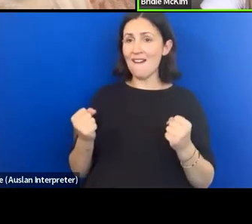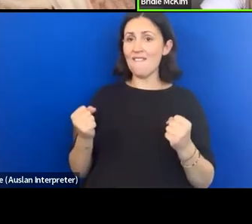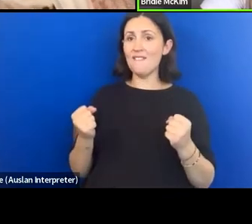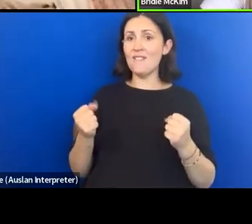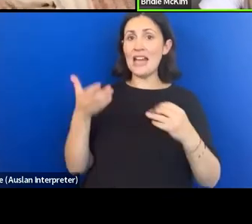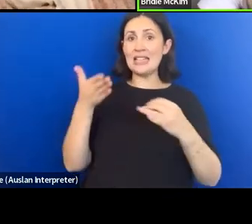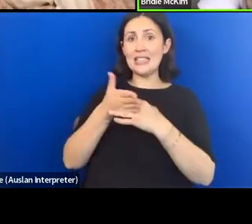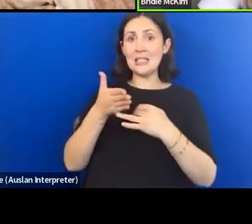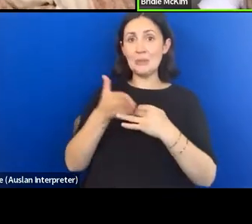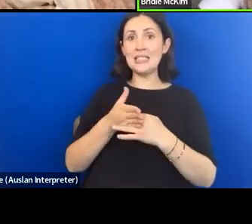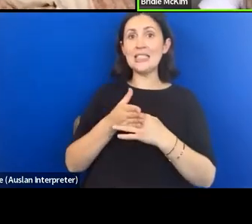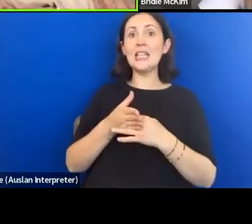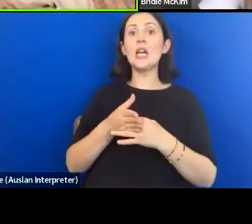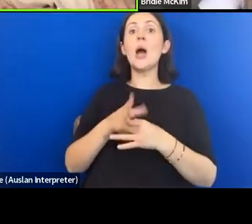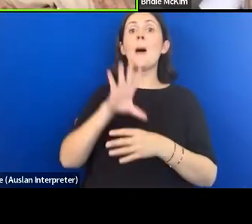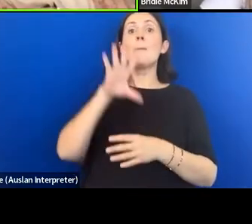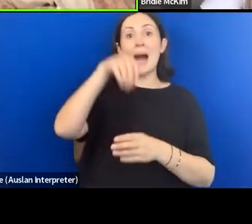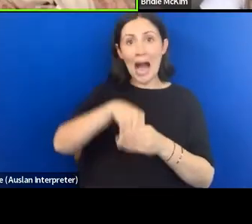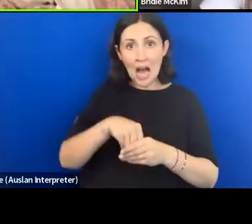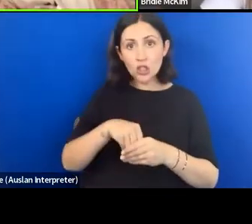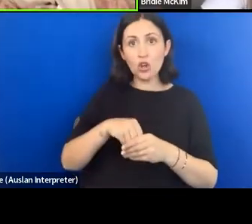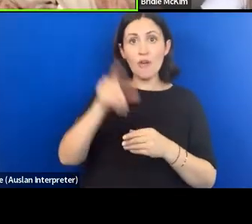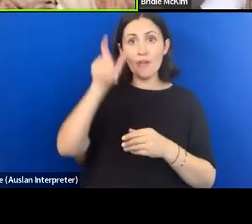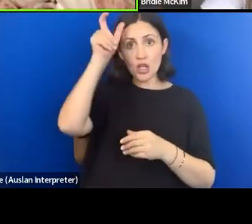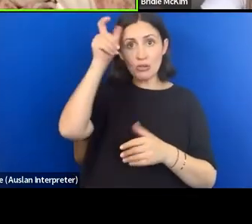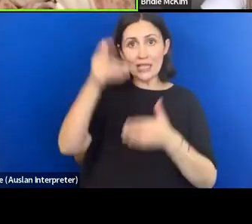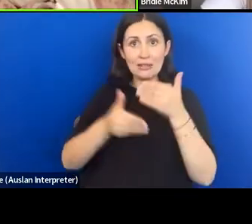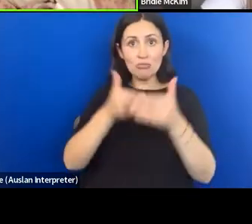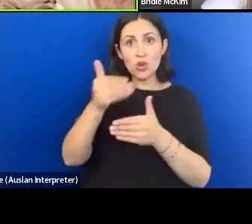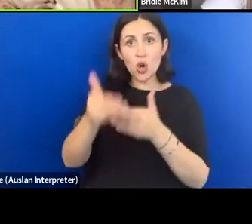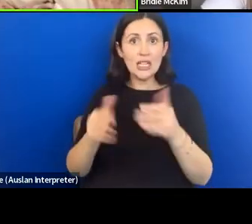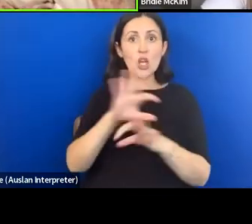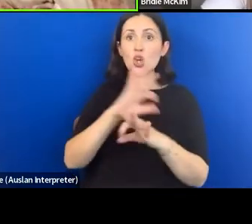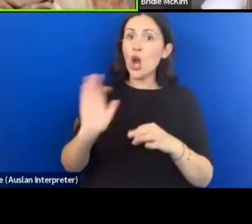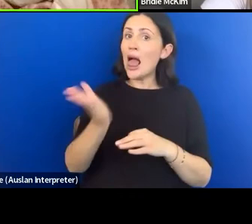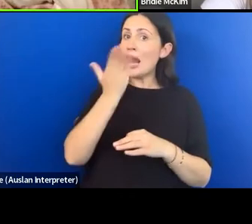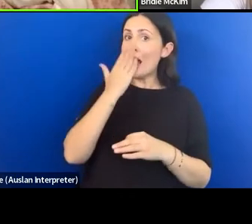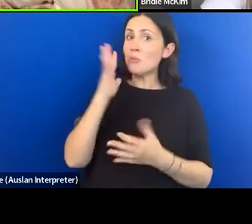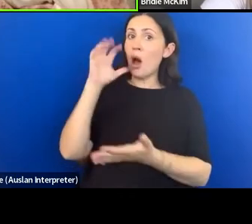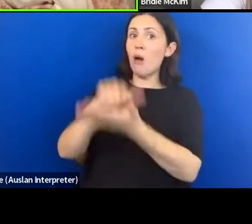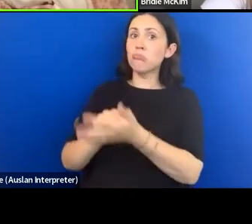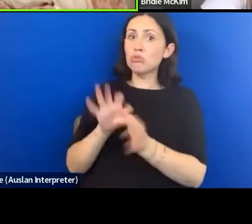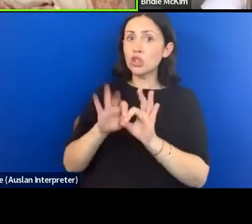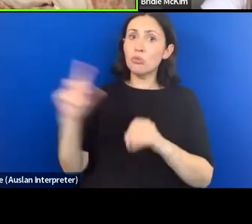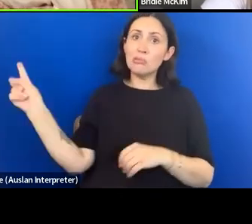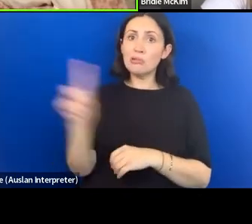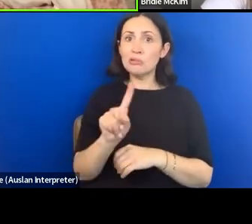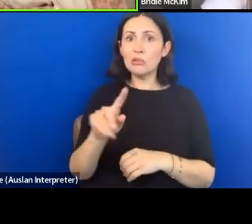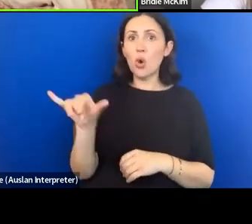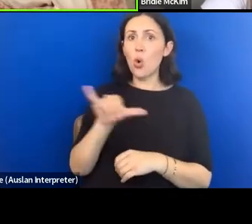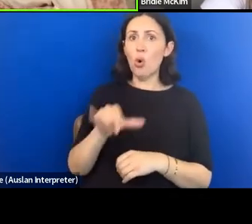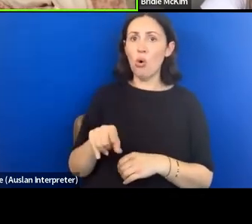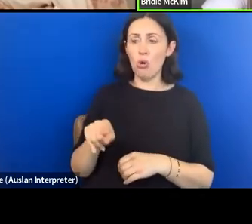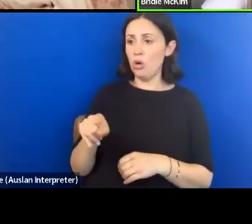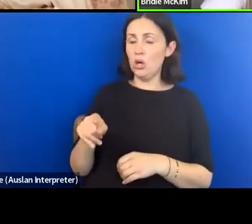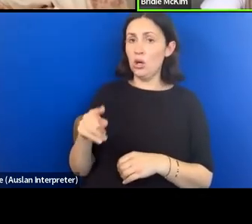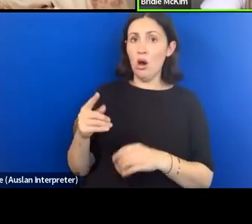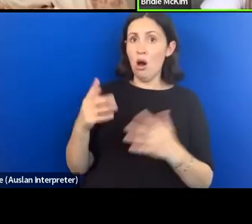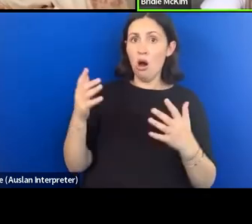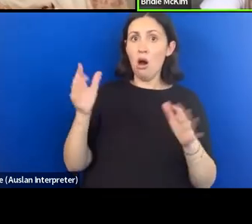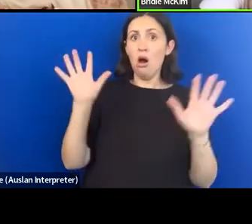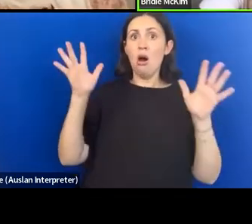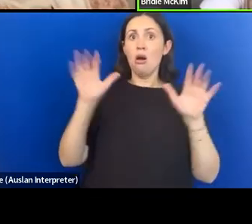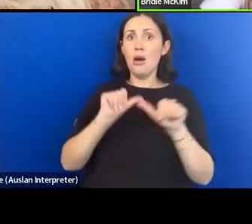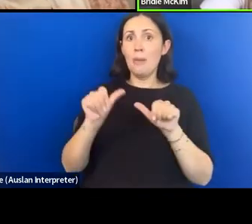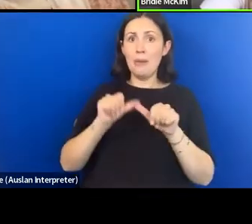and making it a part of the creativity? Yeah. Amazing. So that it's not just an add-on at the end. Yeah.